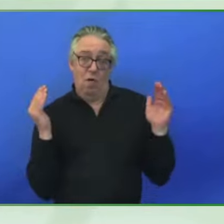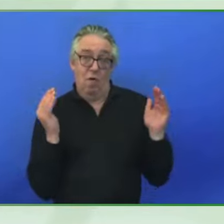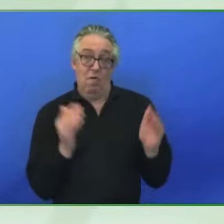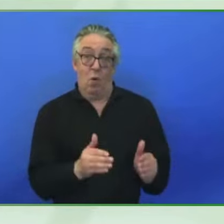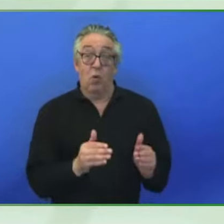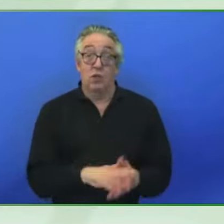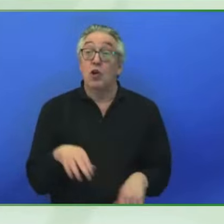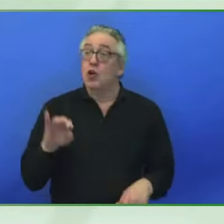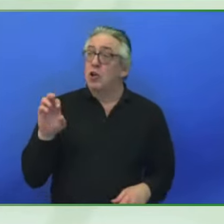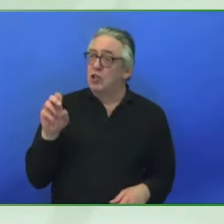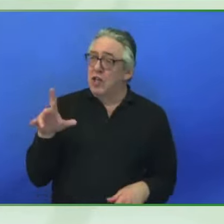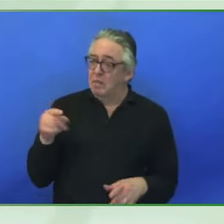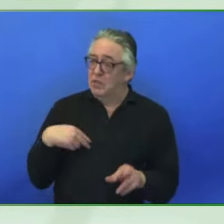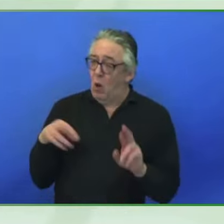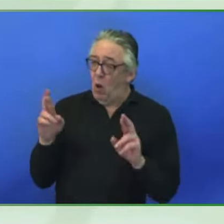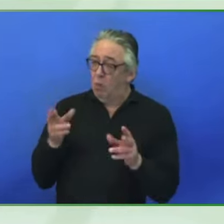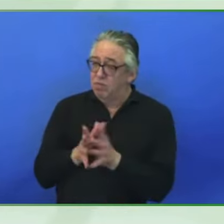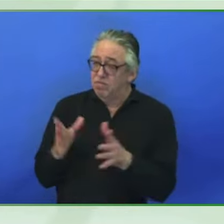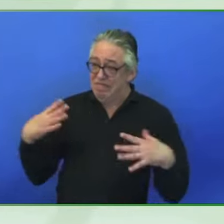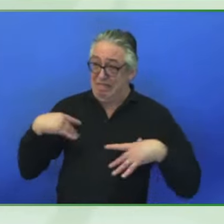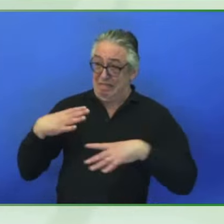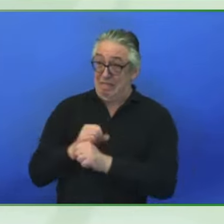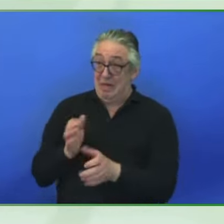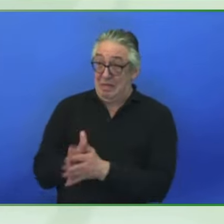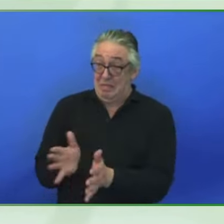a decent summary of where we've got so far.